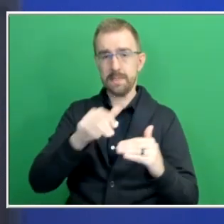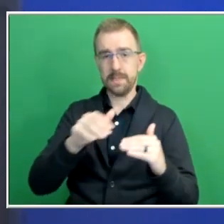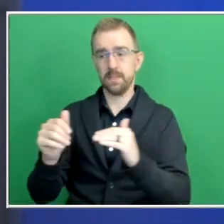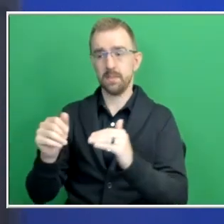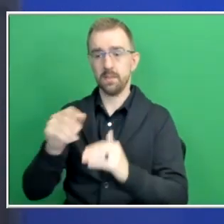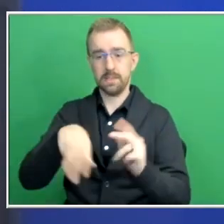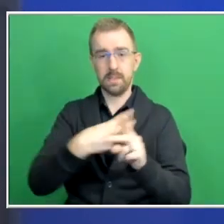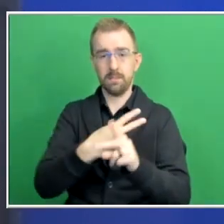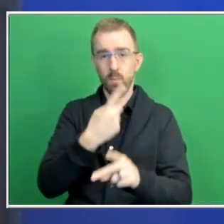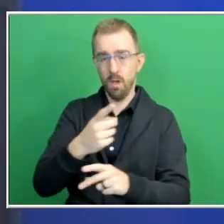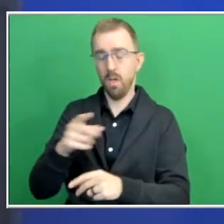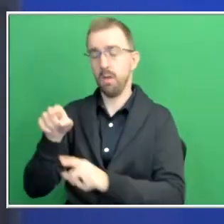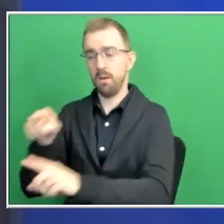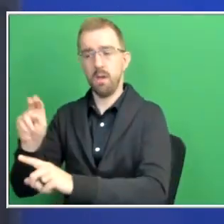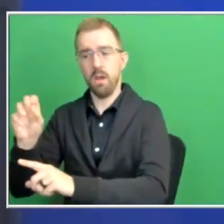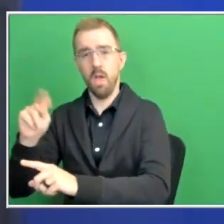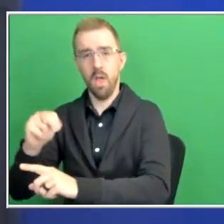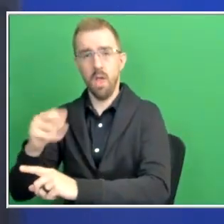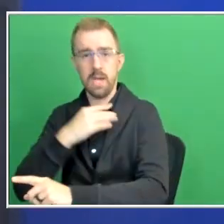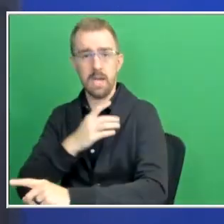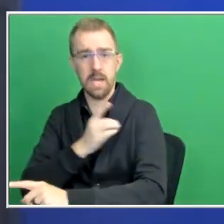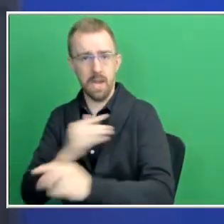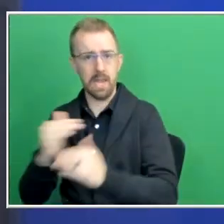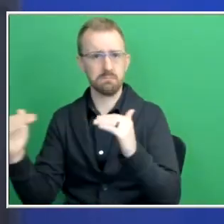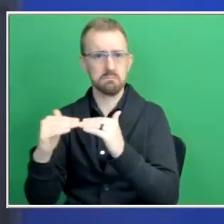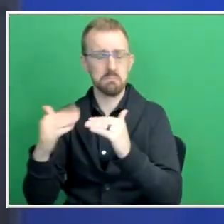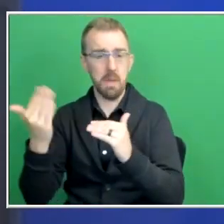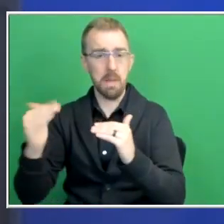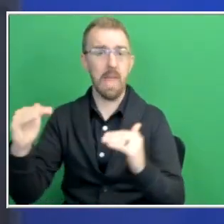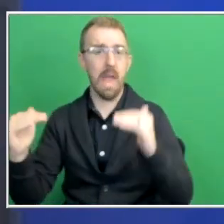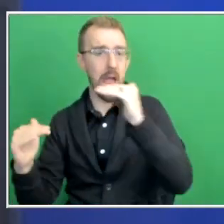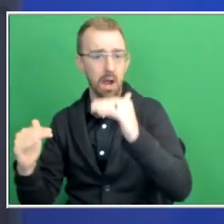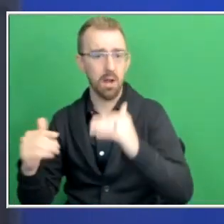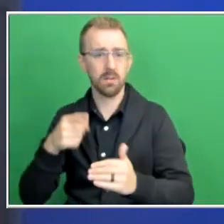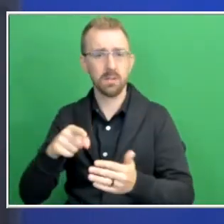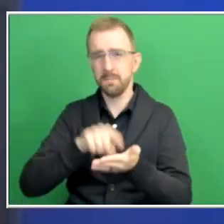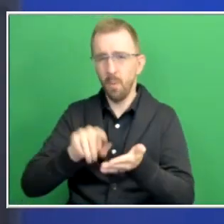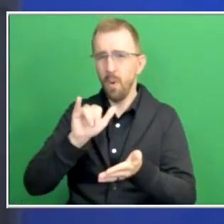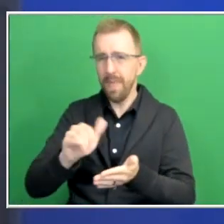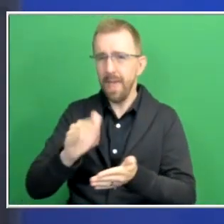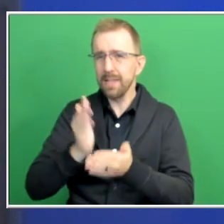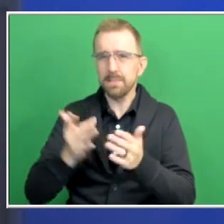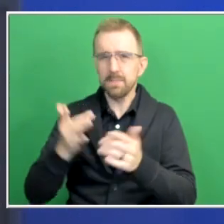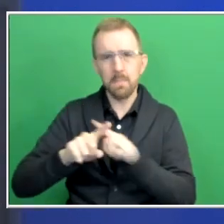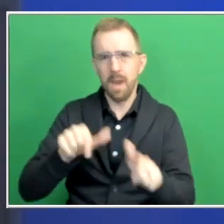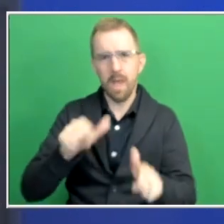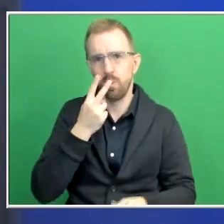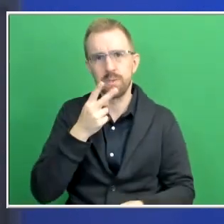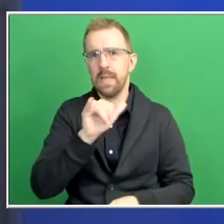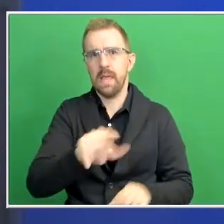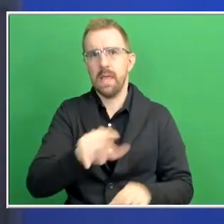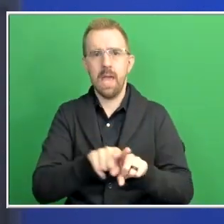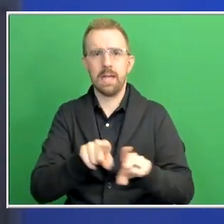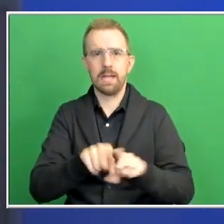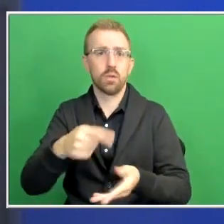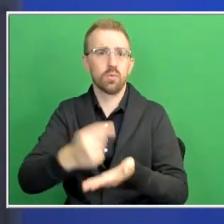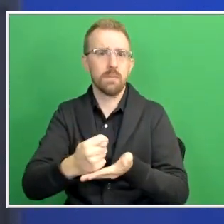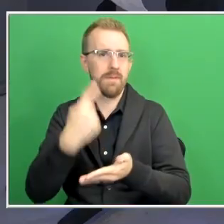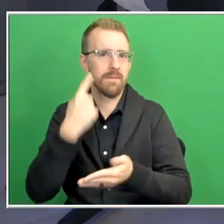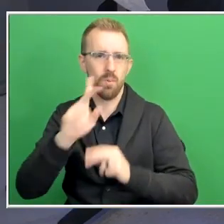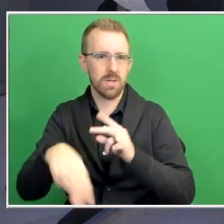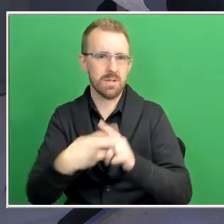maybe even higher. So maybe it's something we explore someday, but right now I don't see that as a treatment for type 1 diabetes.